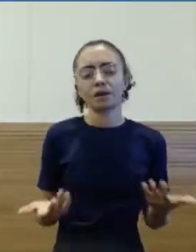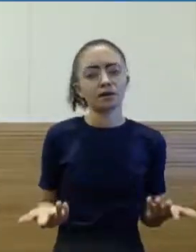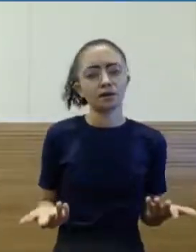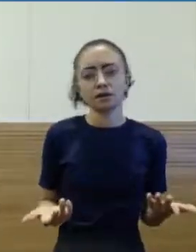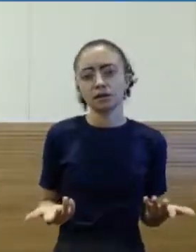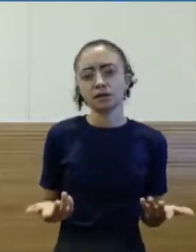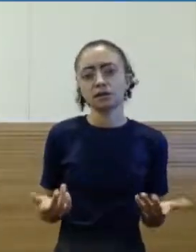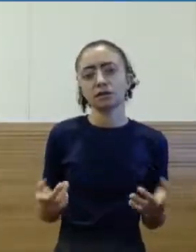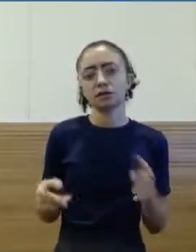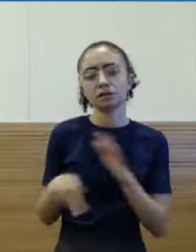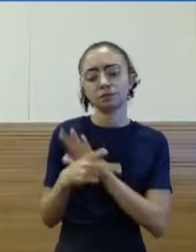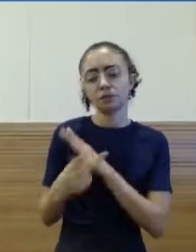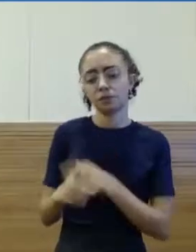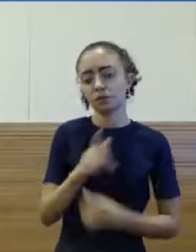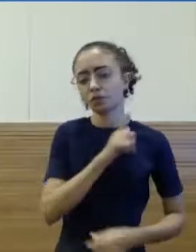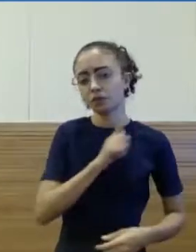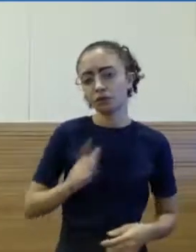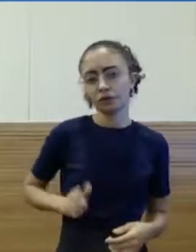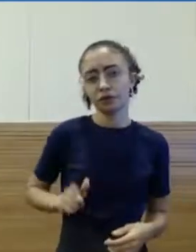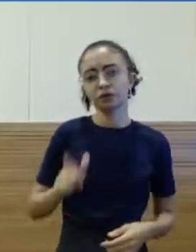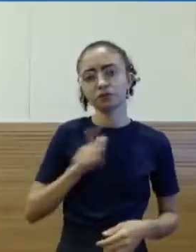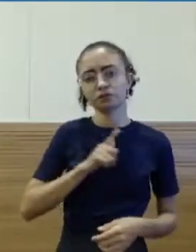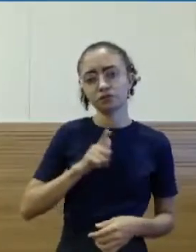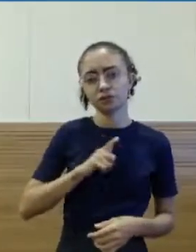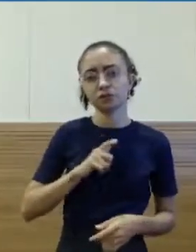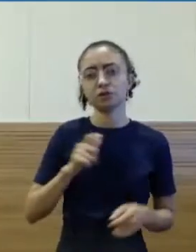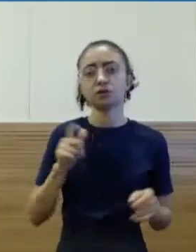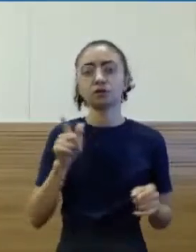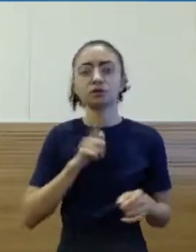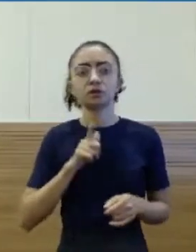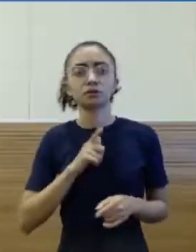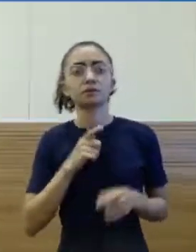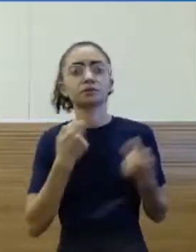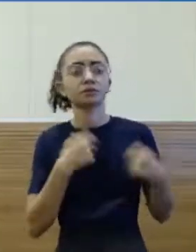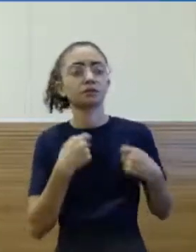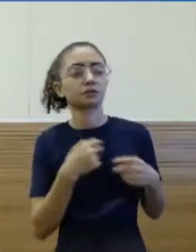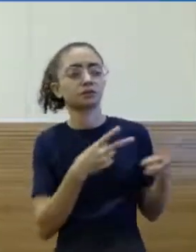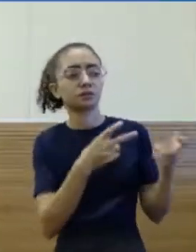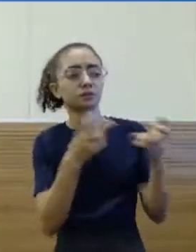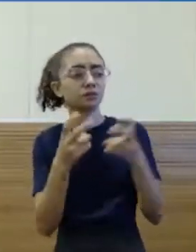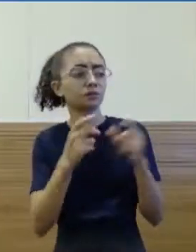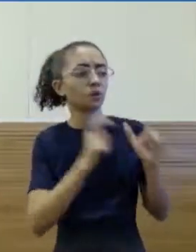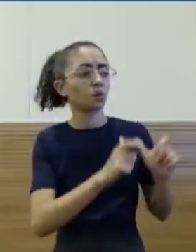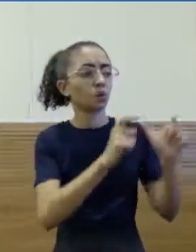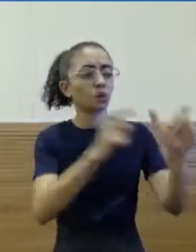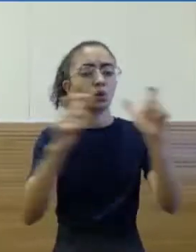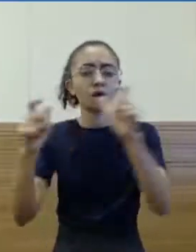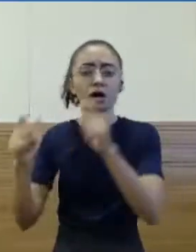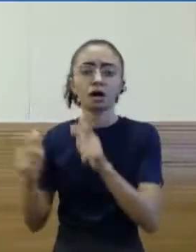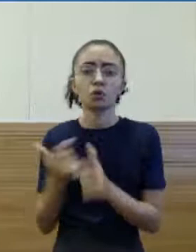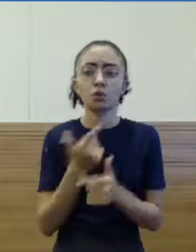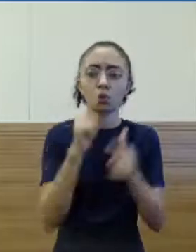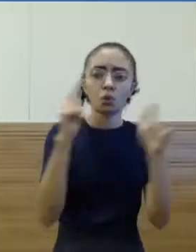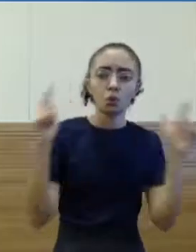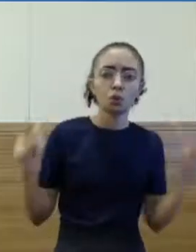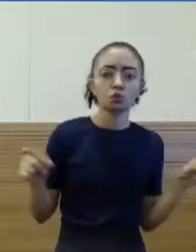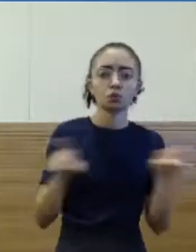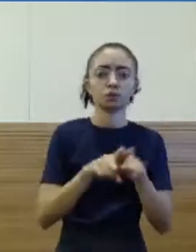but we need to be in government areas and to use this theme of of influence,